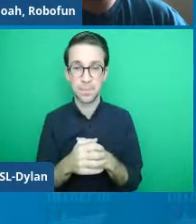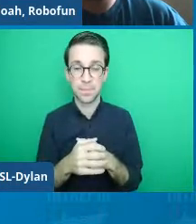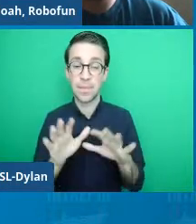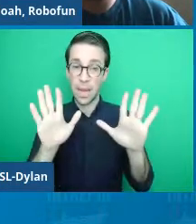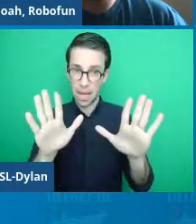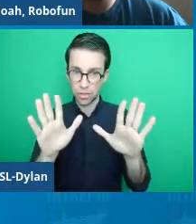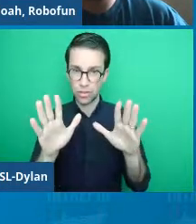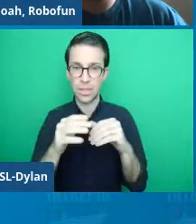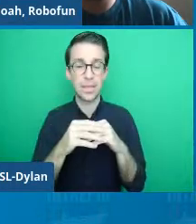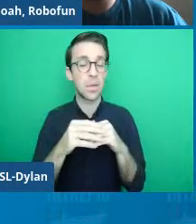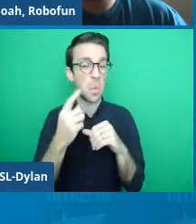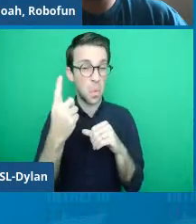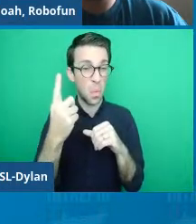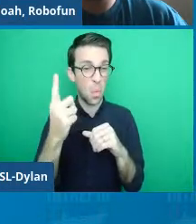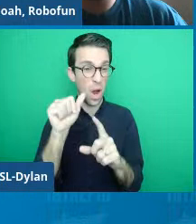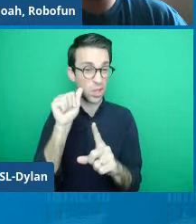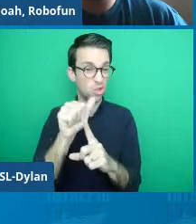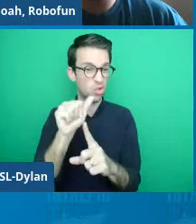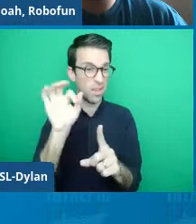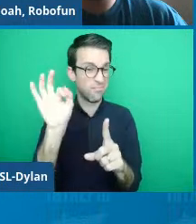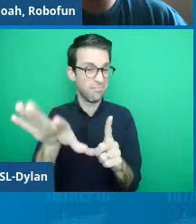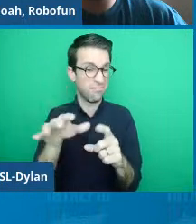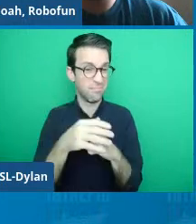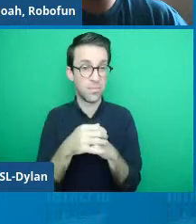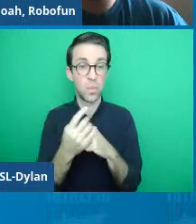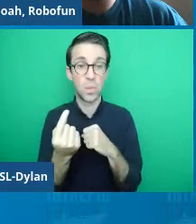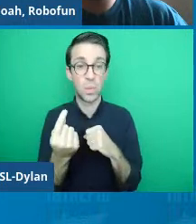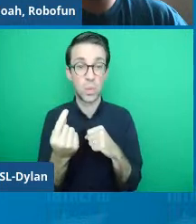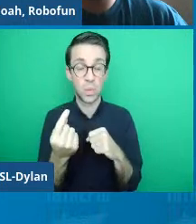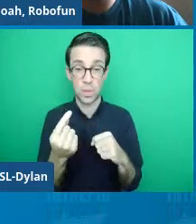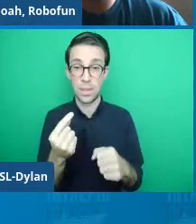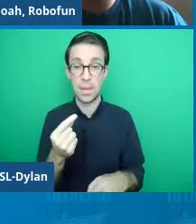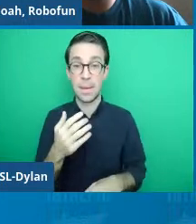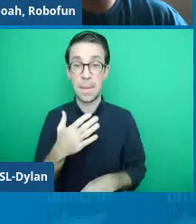Actually, one trick I can do with this is I could